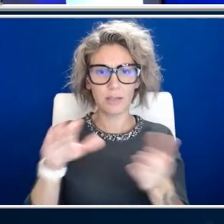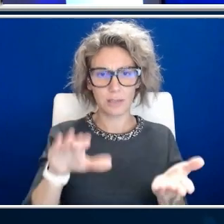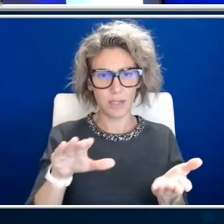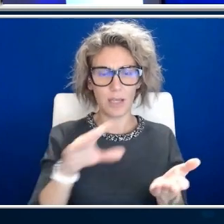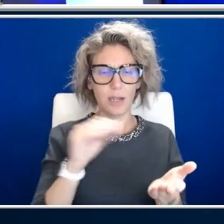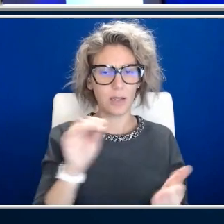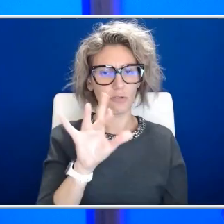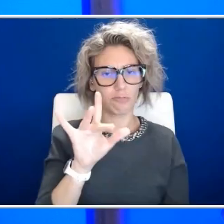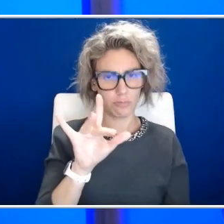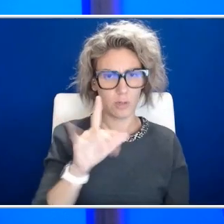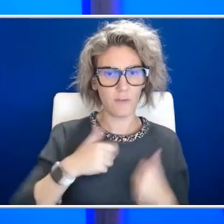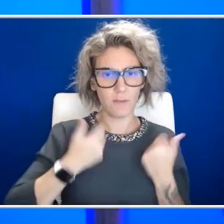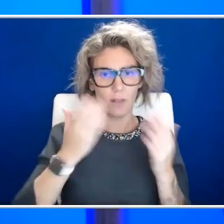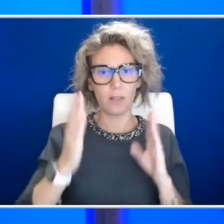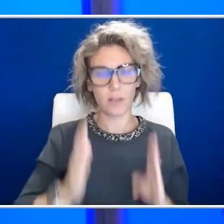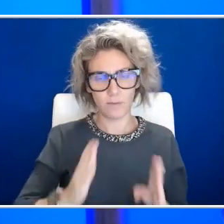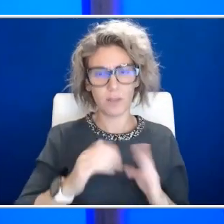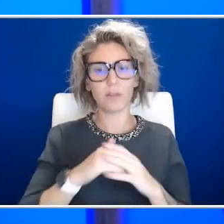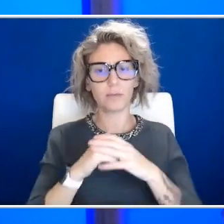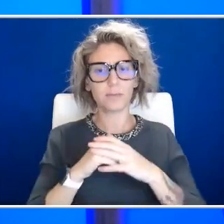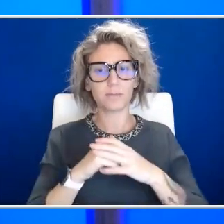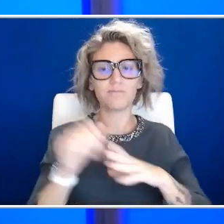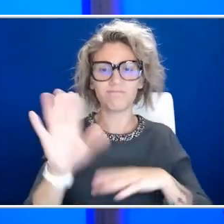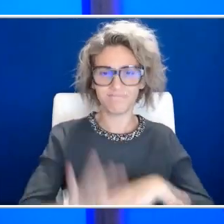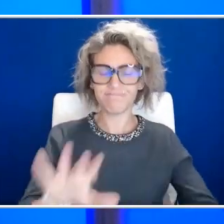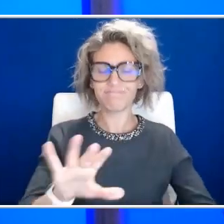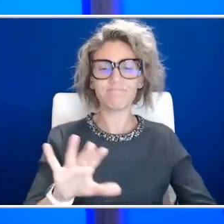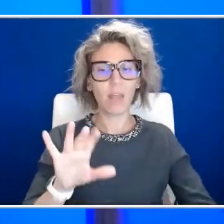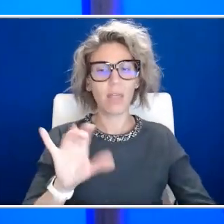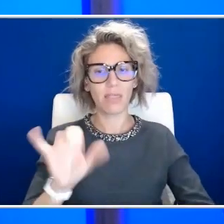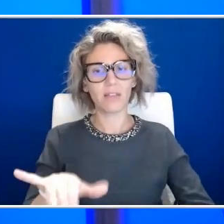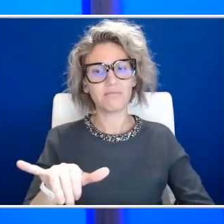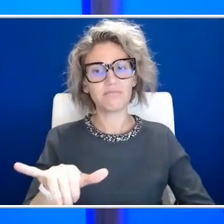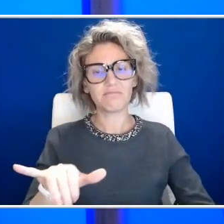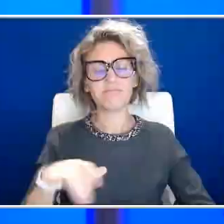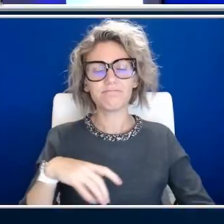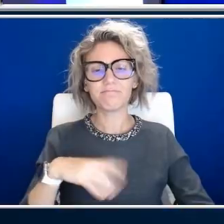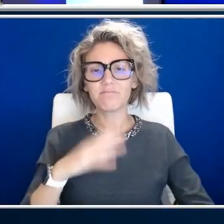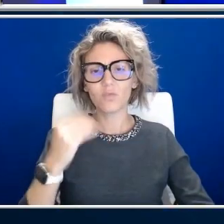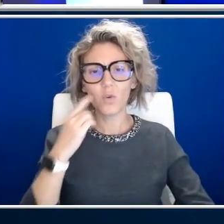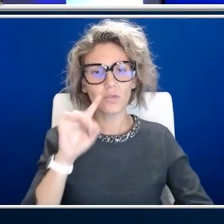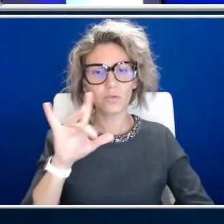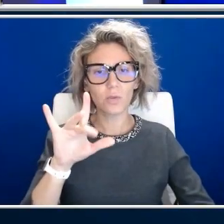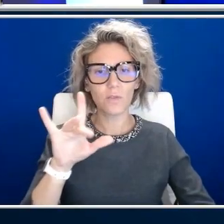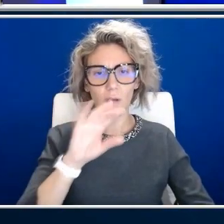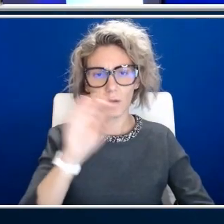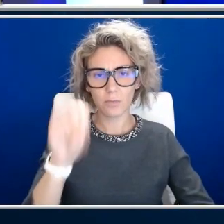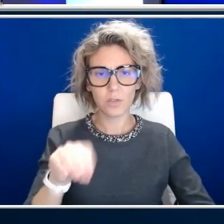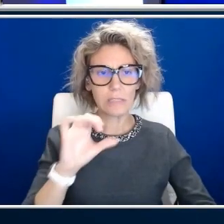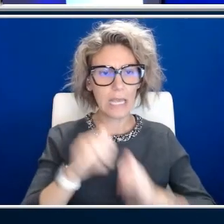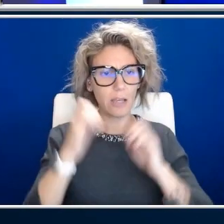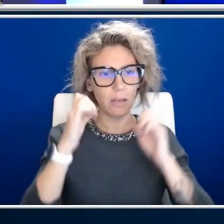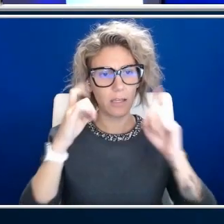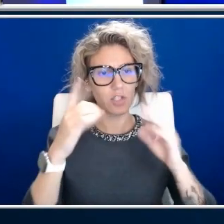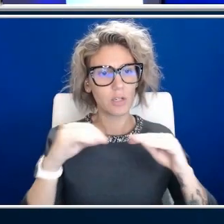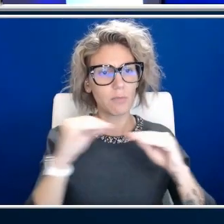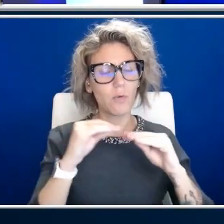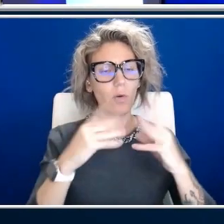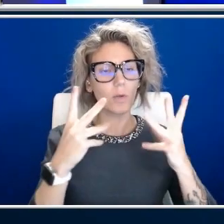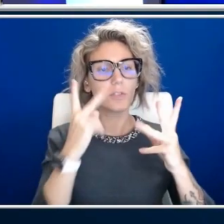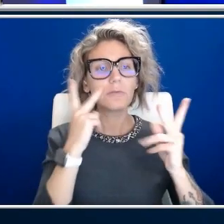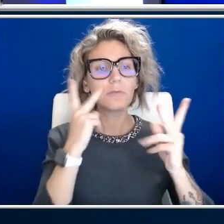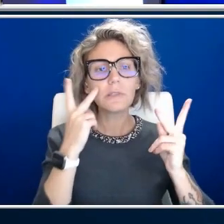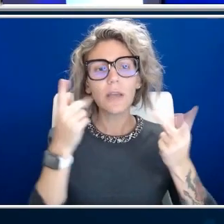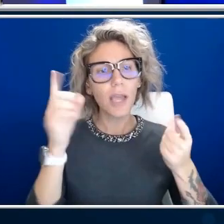deceased donation around 75% and living donor around 25%. How do we educate more, do you think? What would you like to see happen so that